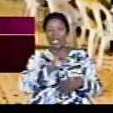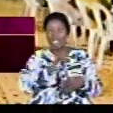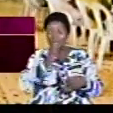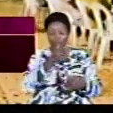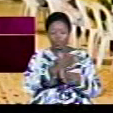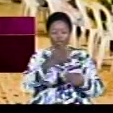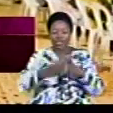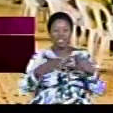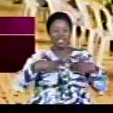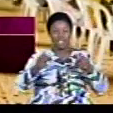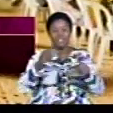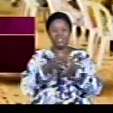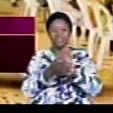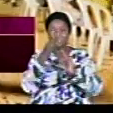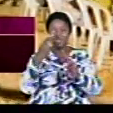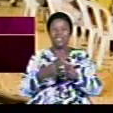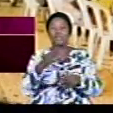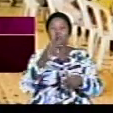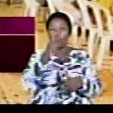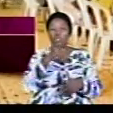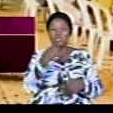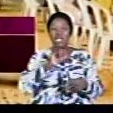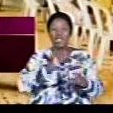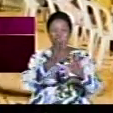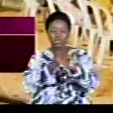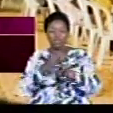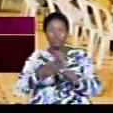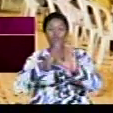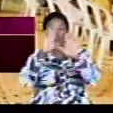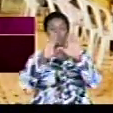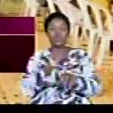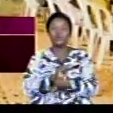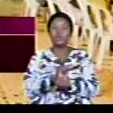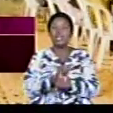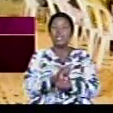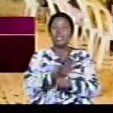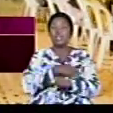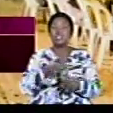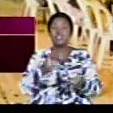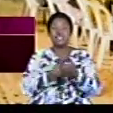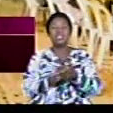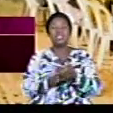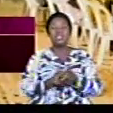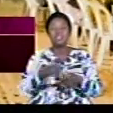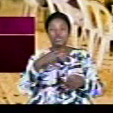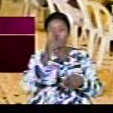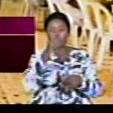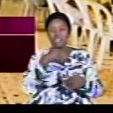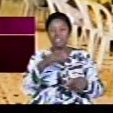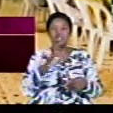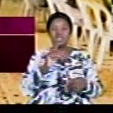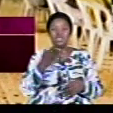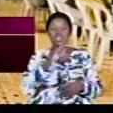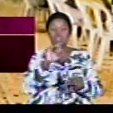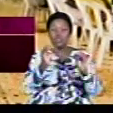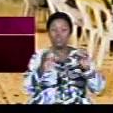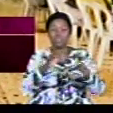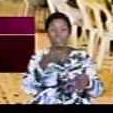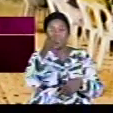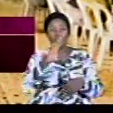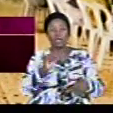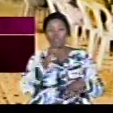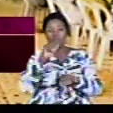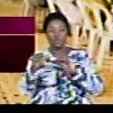I receive my miracle. You want to know that there is nothing God cannot do. On YouTube, I'm also following you. For those in